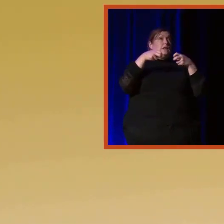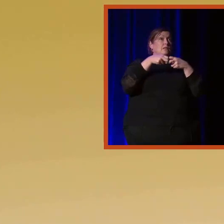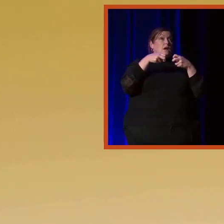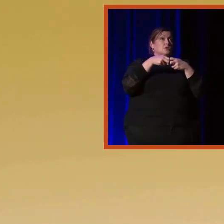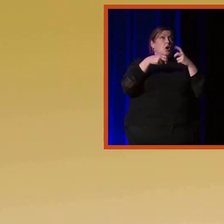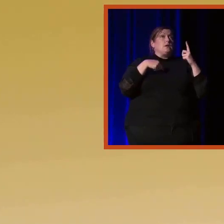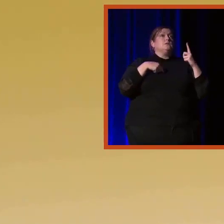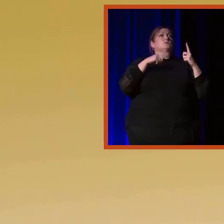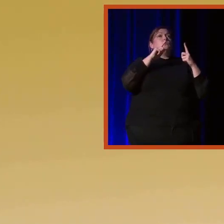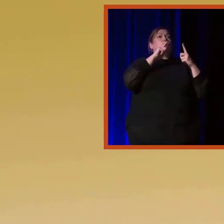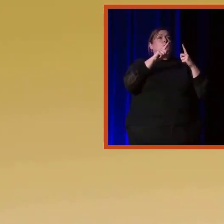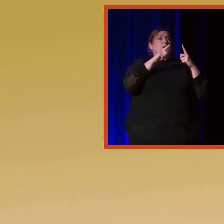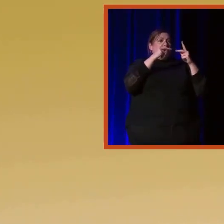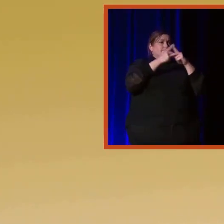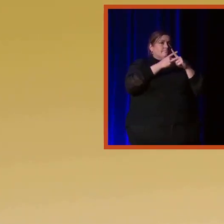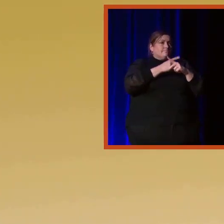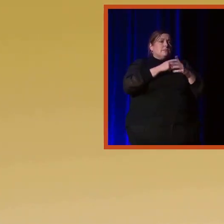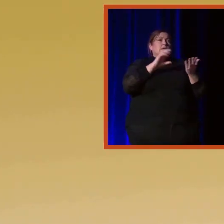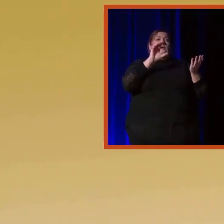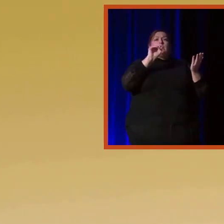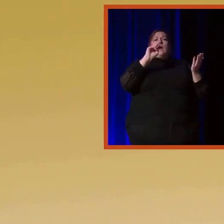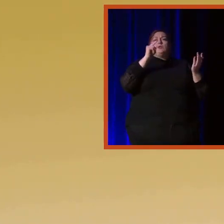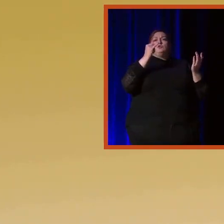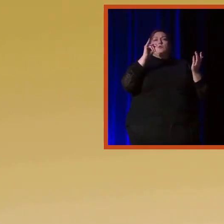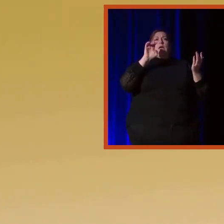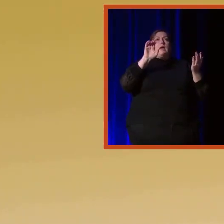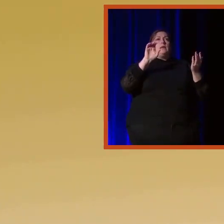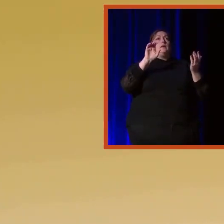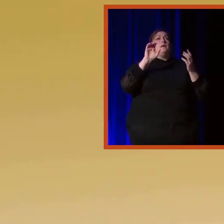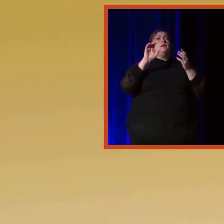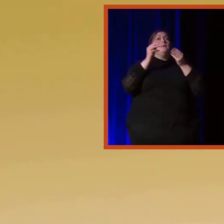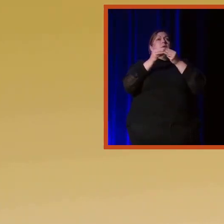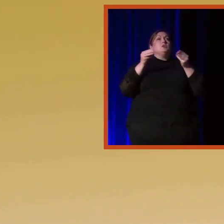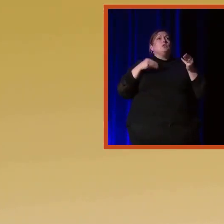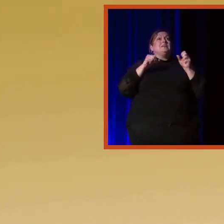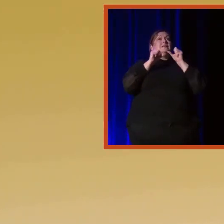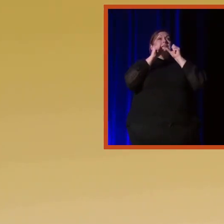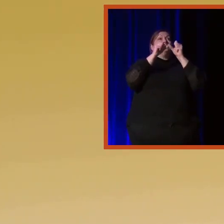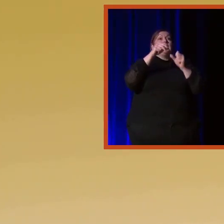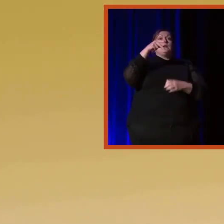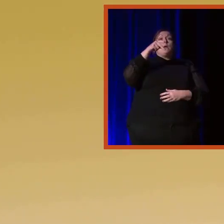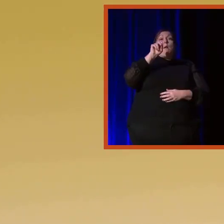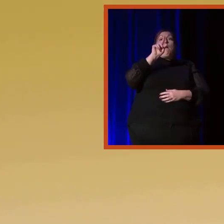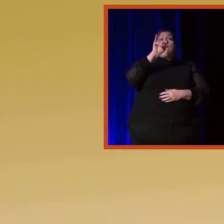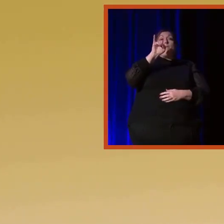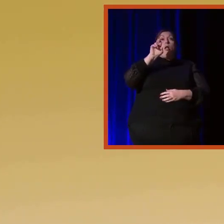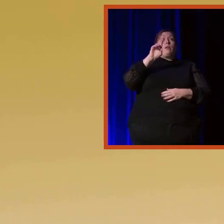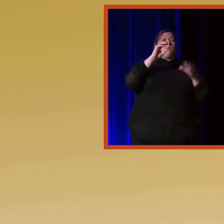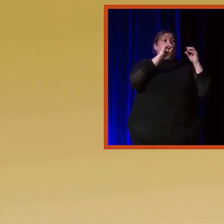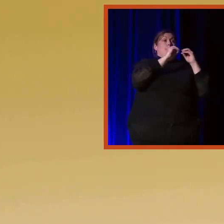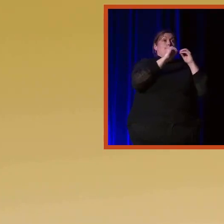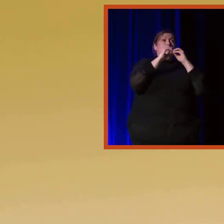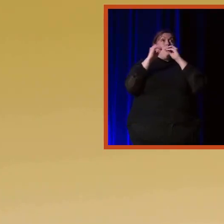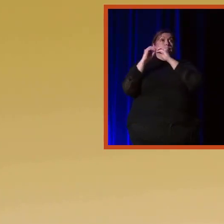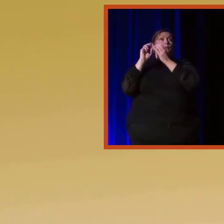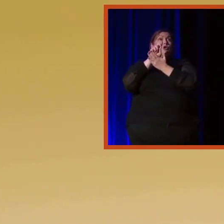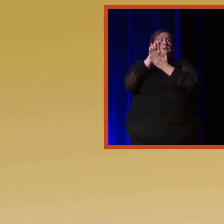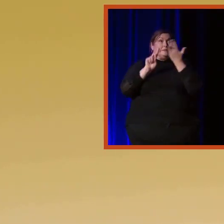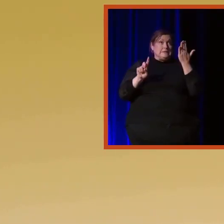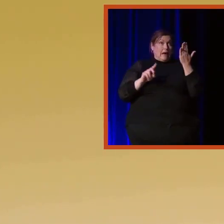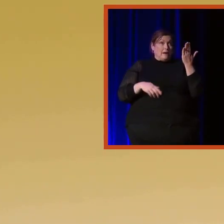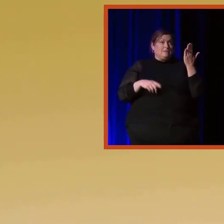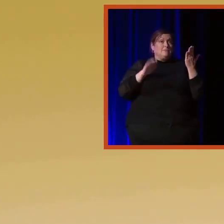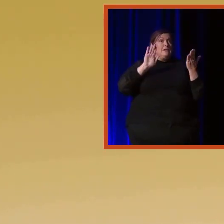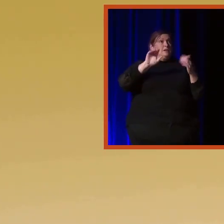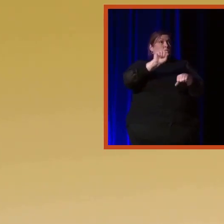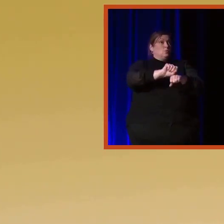conjugated materials theory, and sustainable polymer design. Dr. Jackson's work has been widely